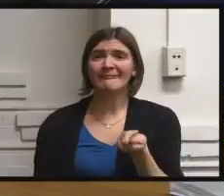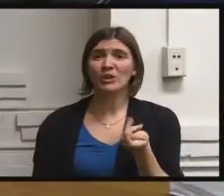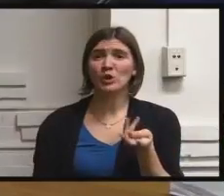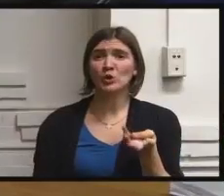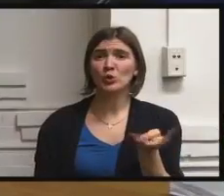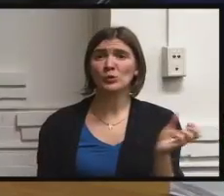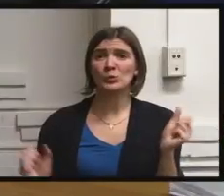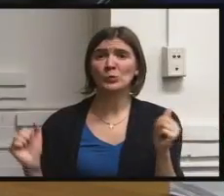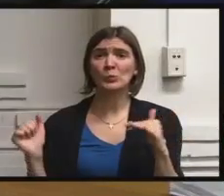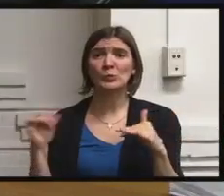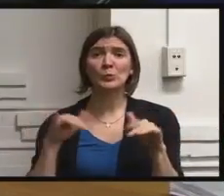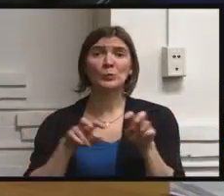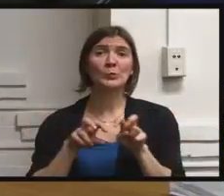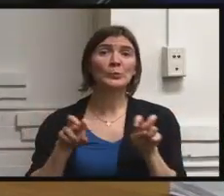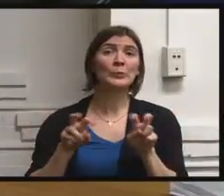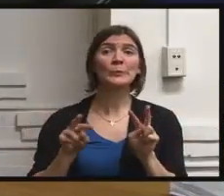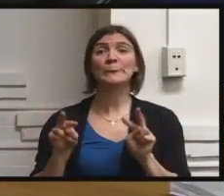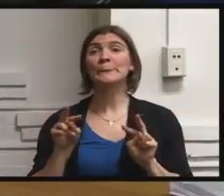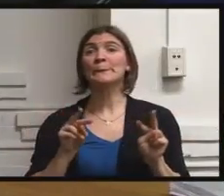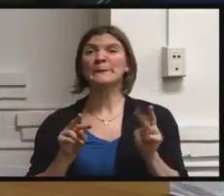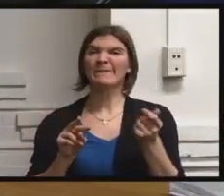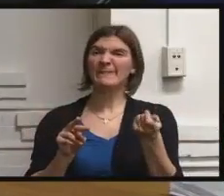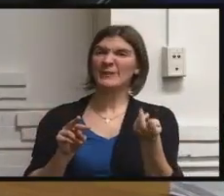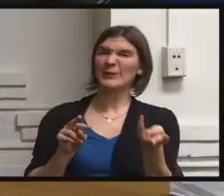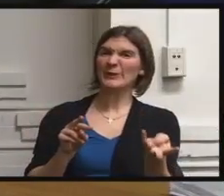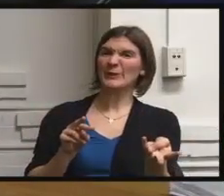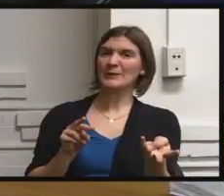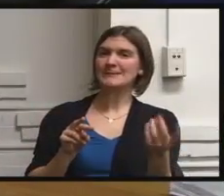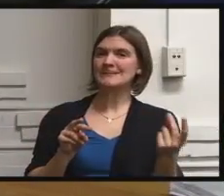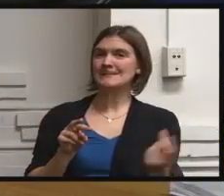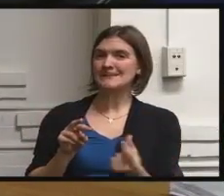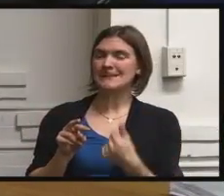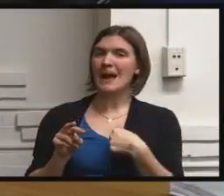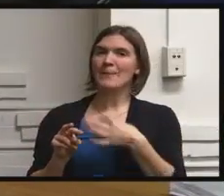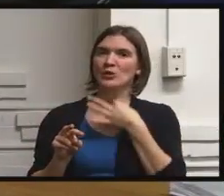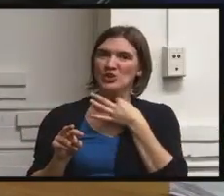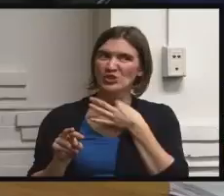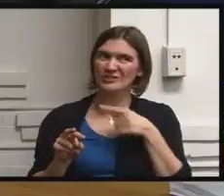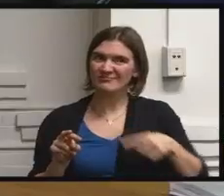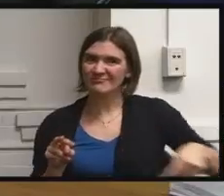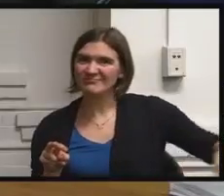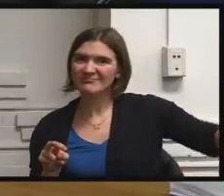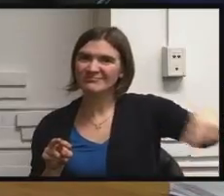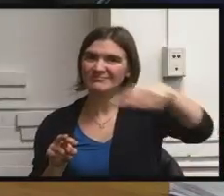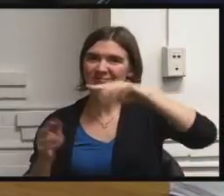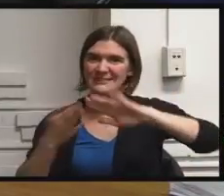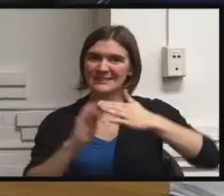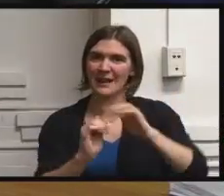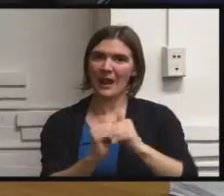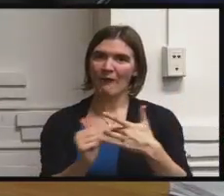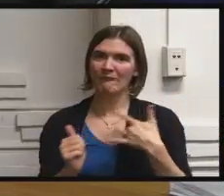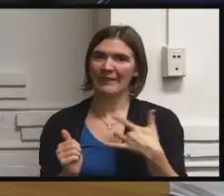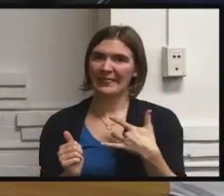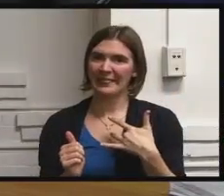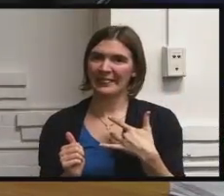input about specific alternatives. And one idea that had been